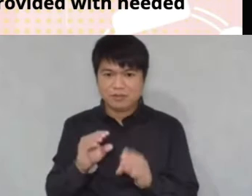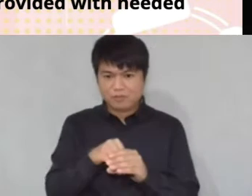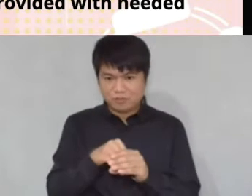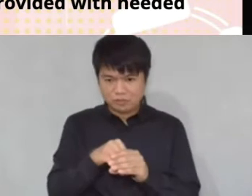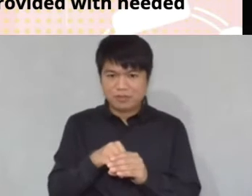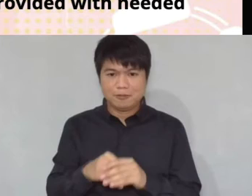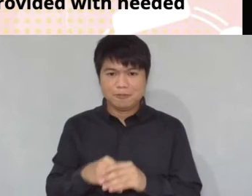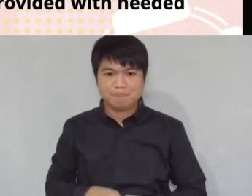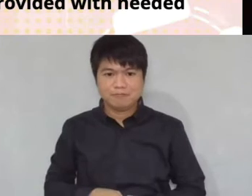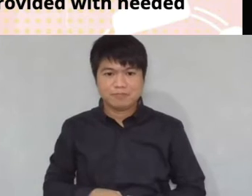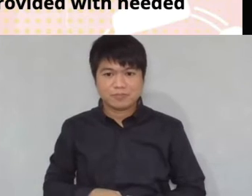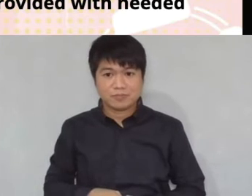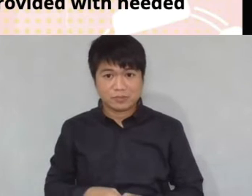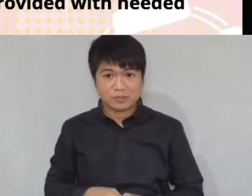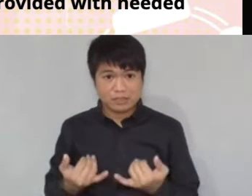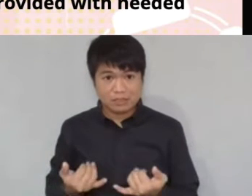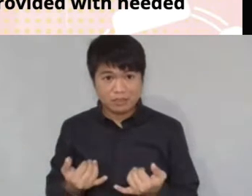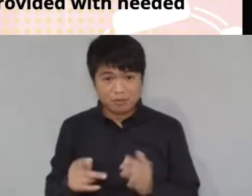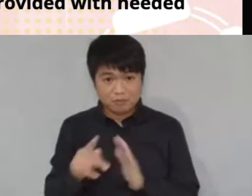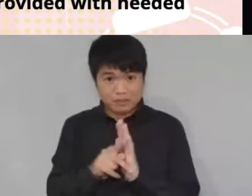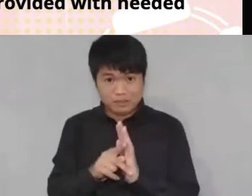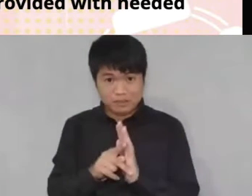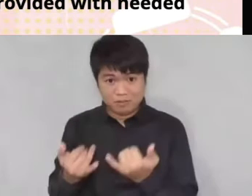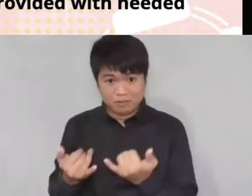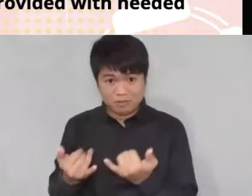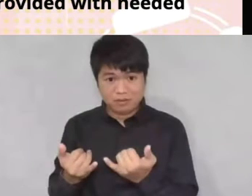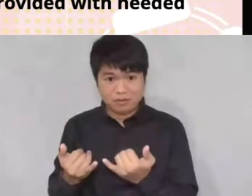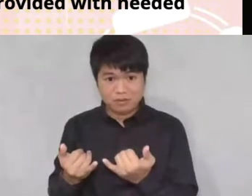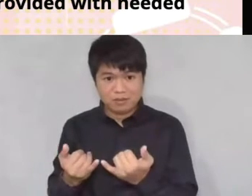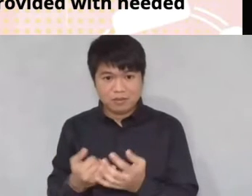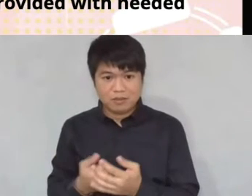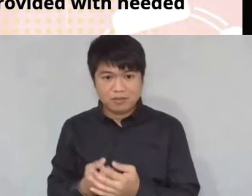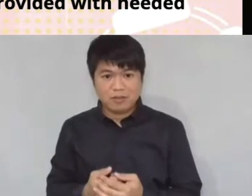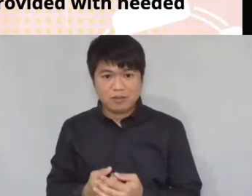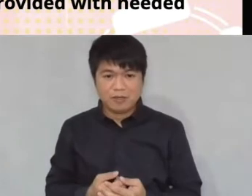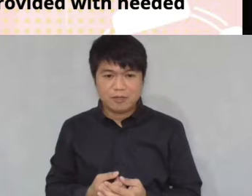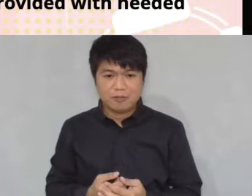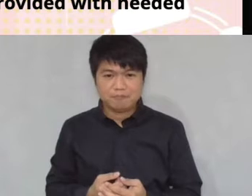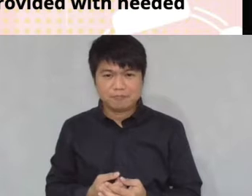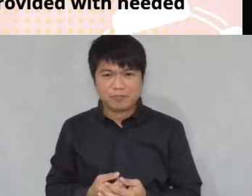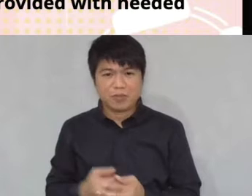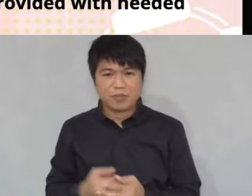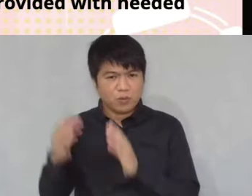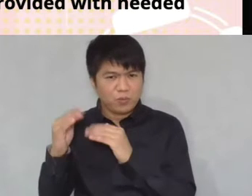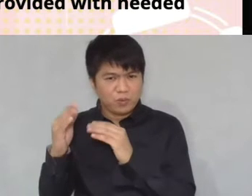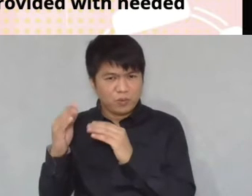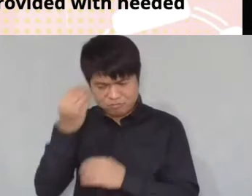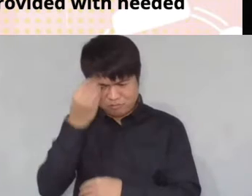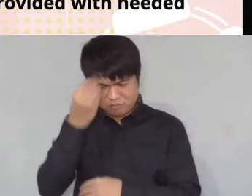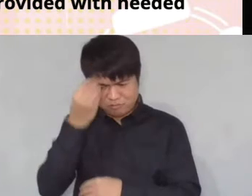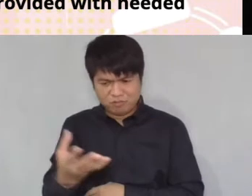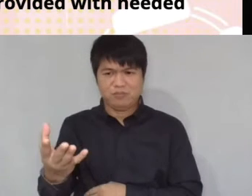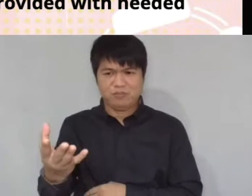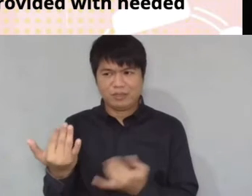together. The existing policies right now are ad hoc in that sense, and we hope to contribute